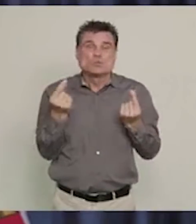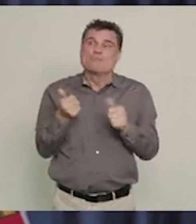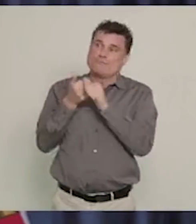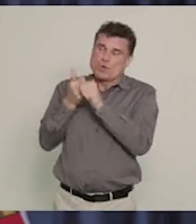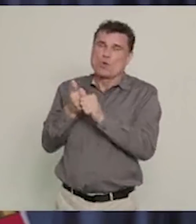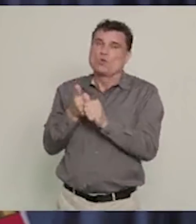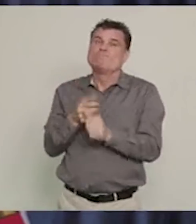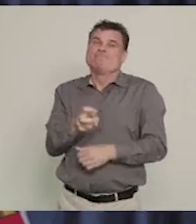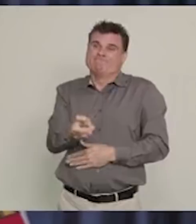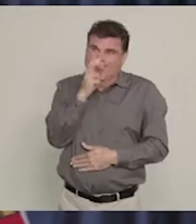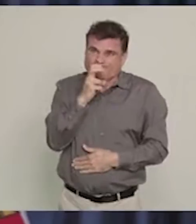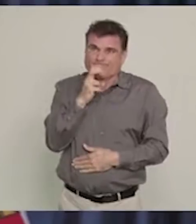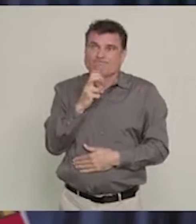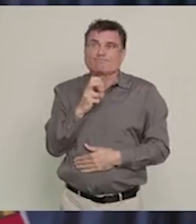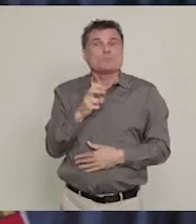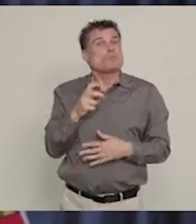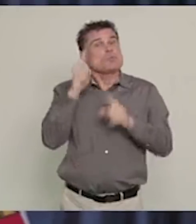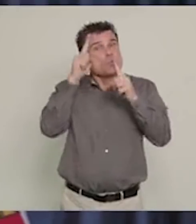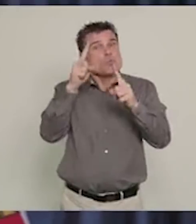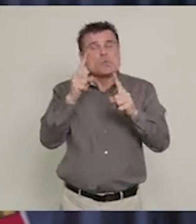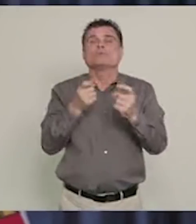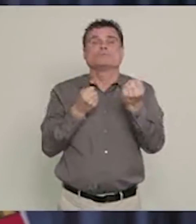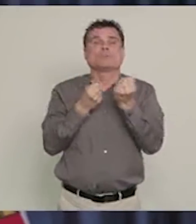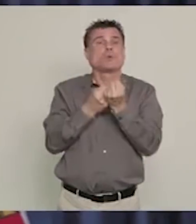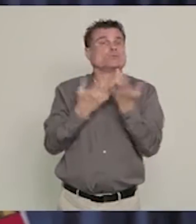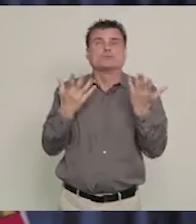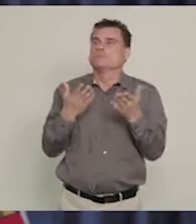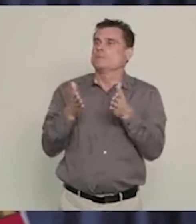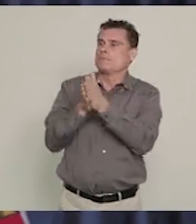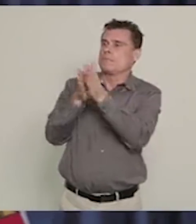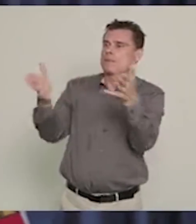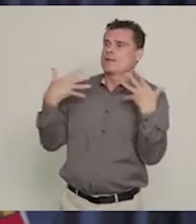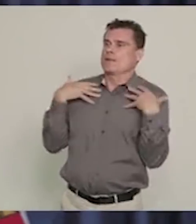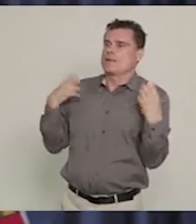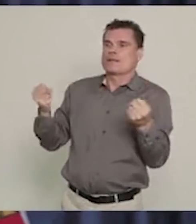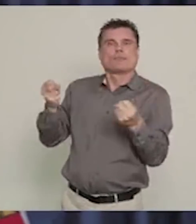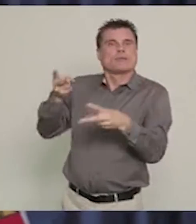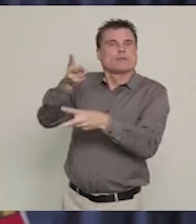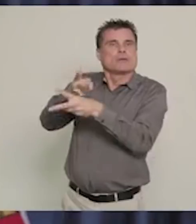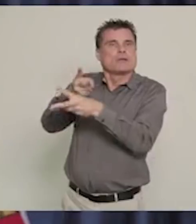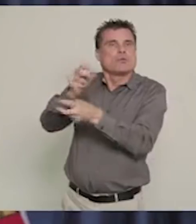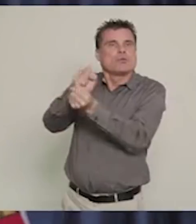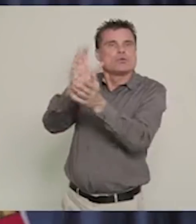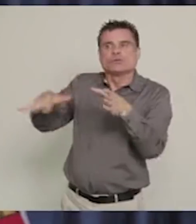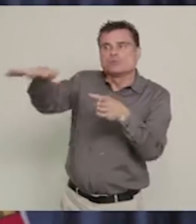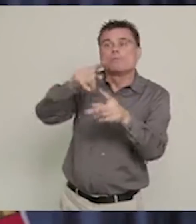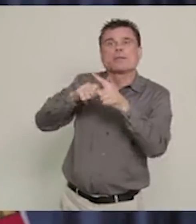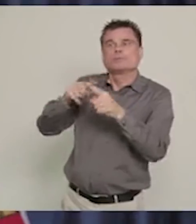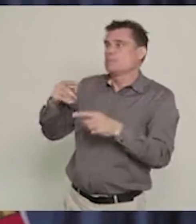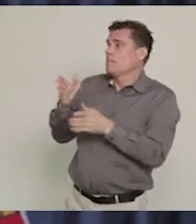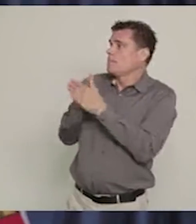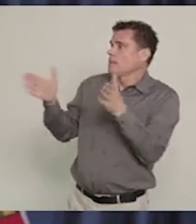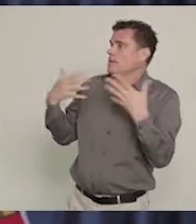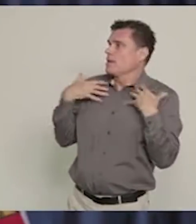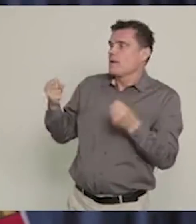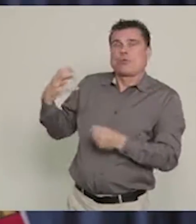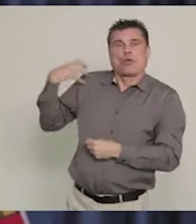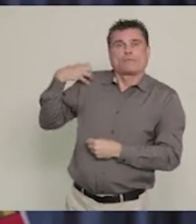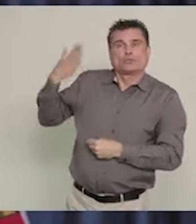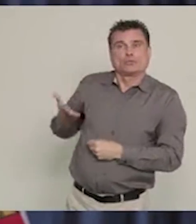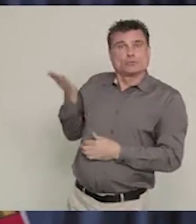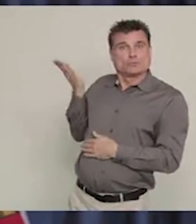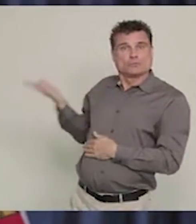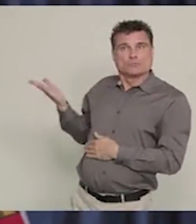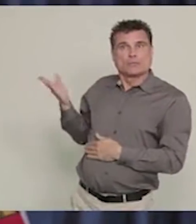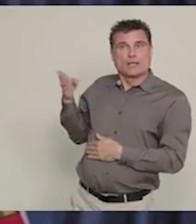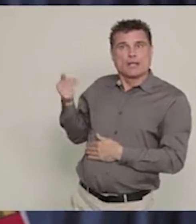the COVID-19 pandemic. It's crucial that response and recovery is coordinated and that we move forward